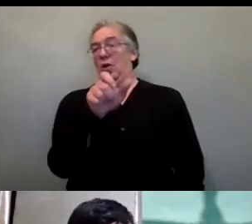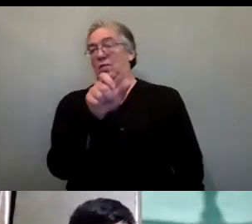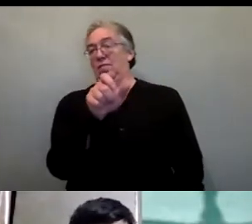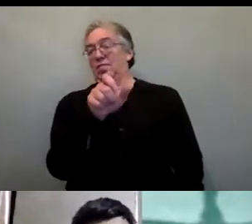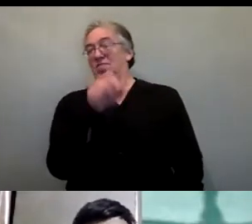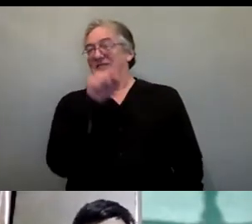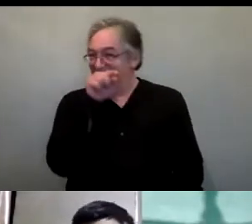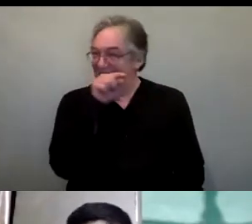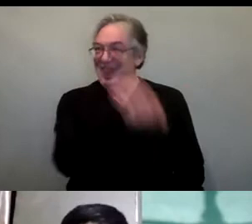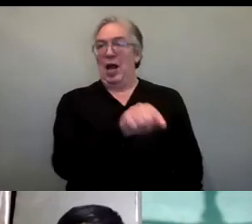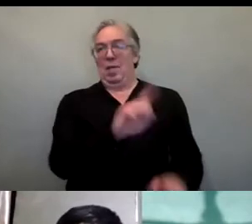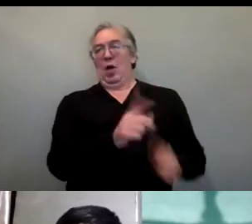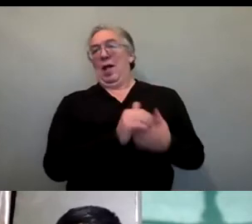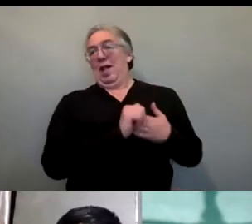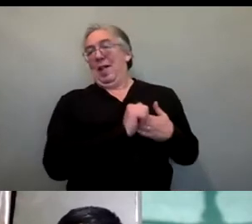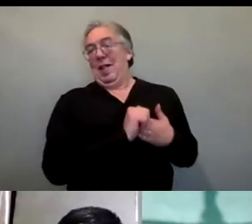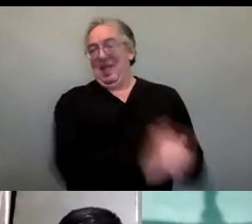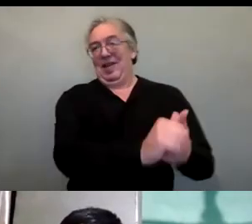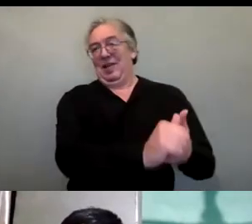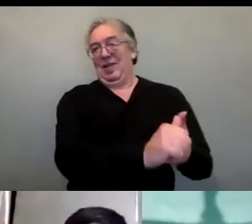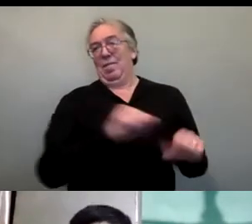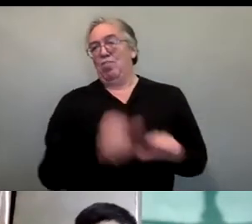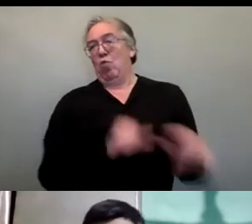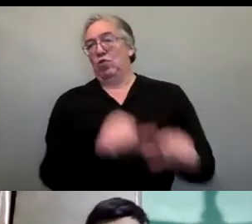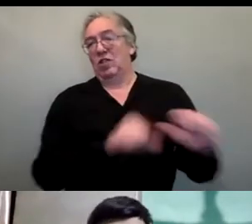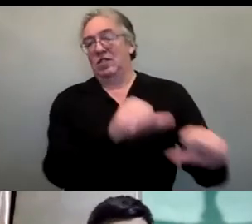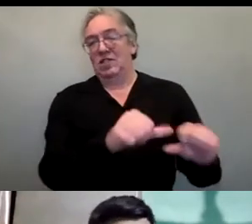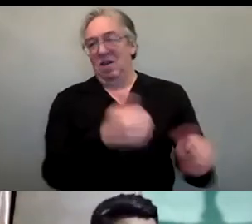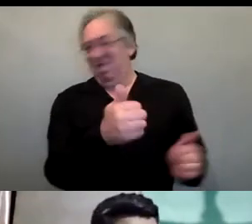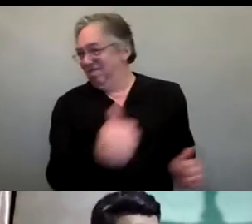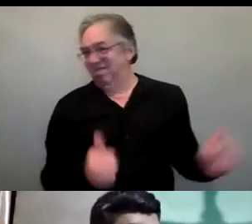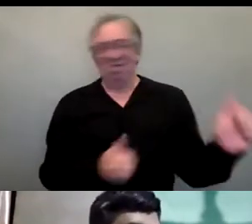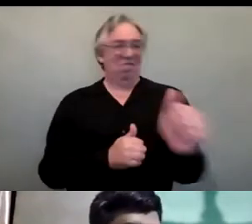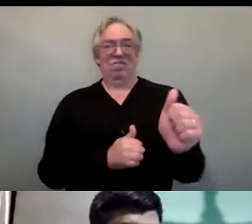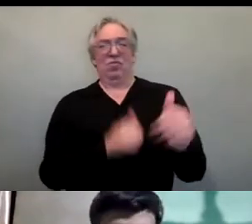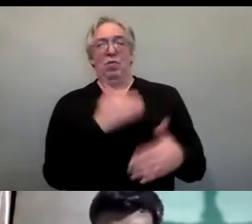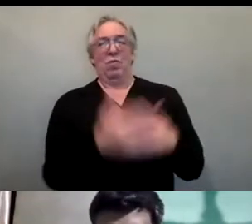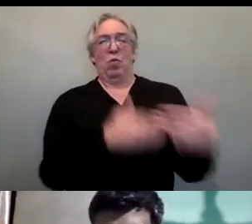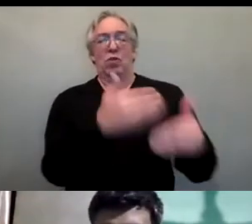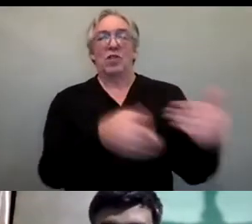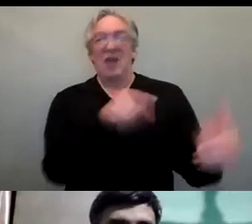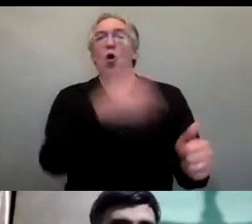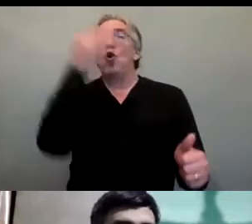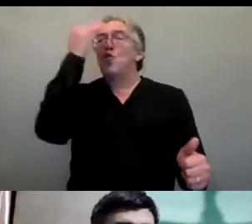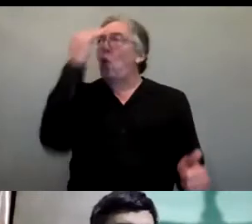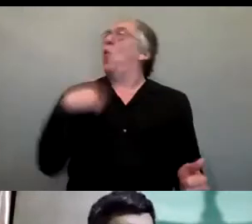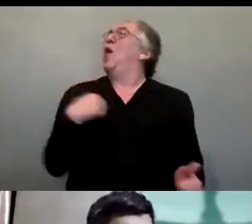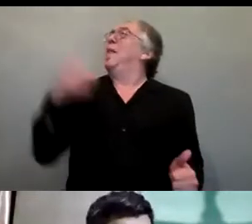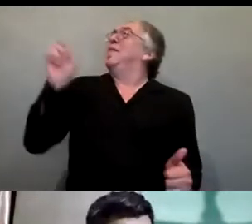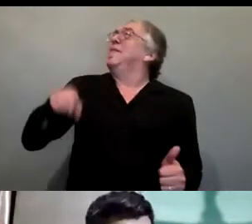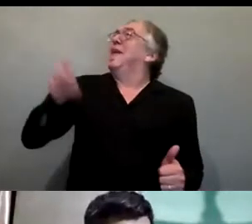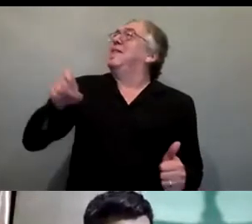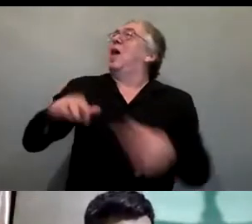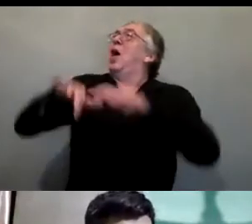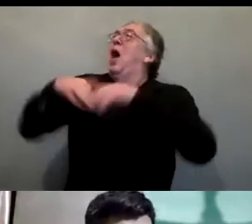perspective and helping define what's needed and how it should be done and promoted, and what is actually the best way to make things